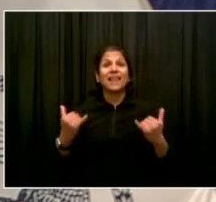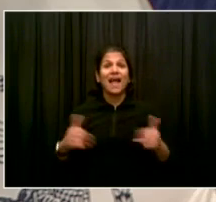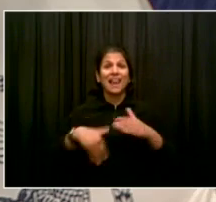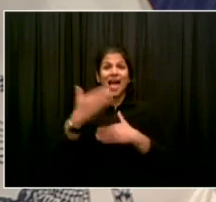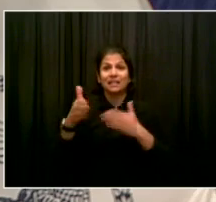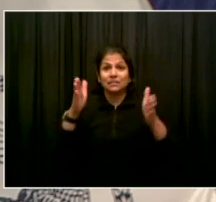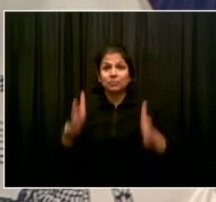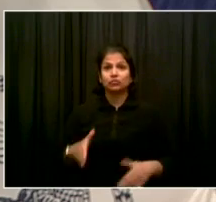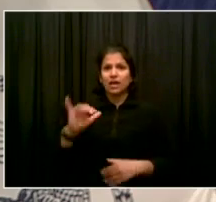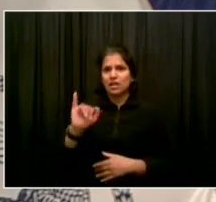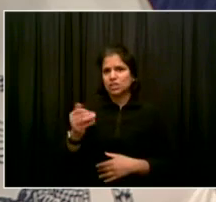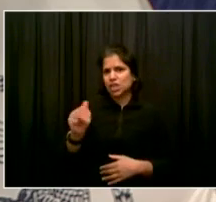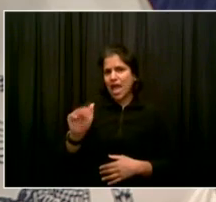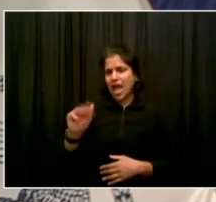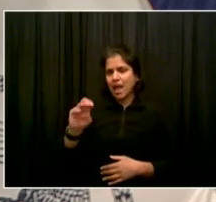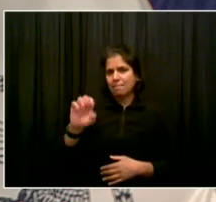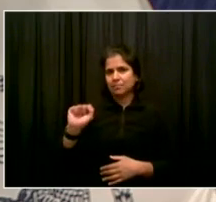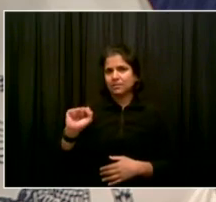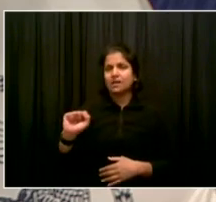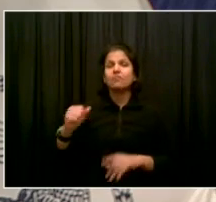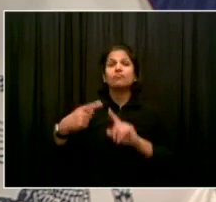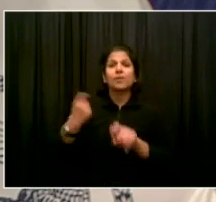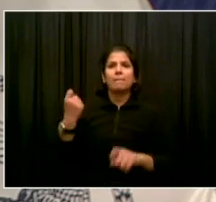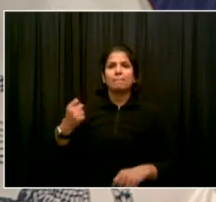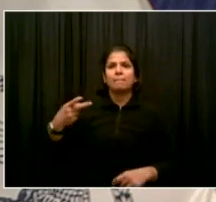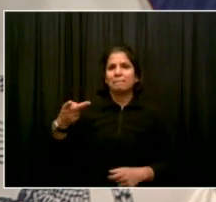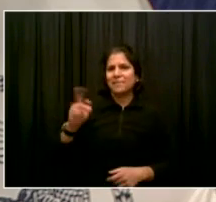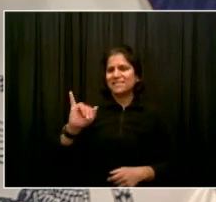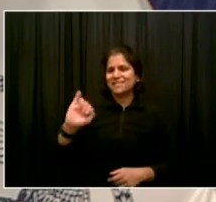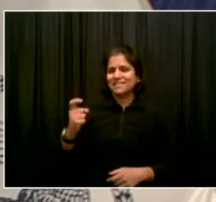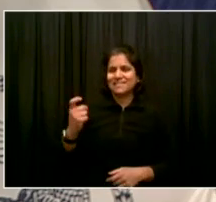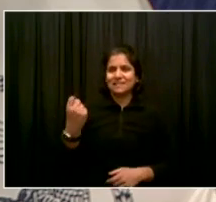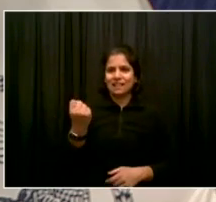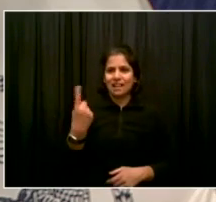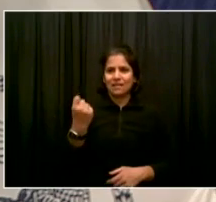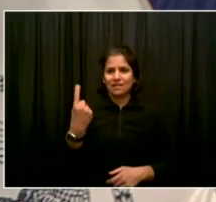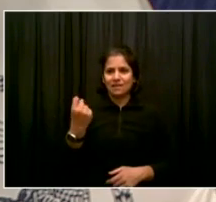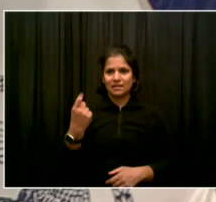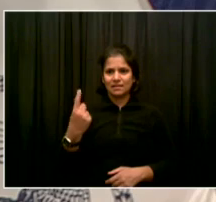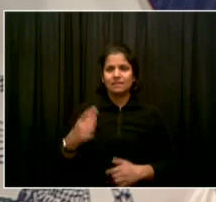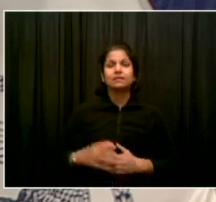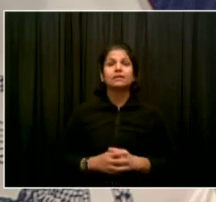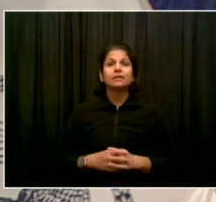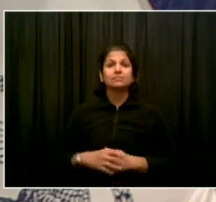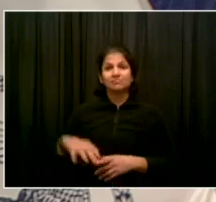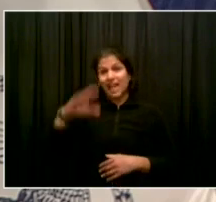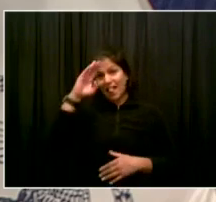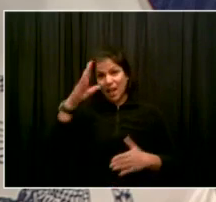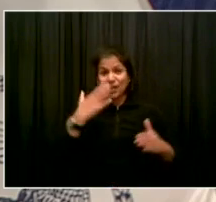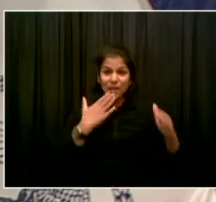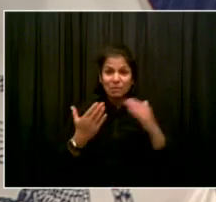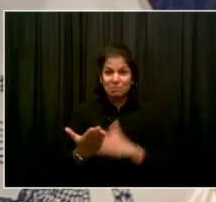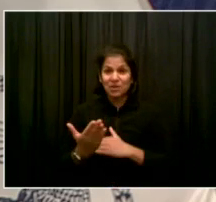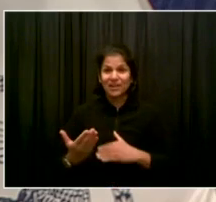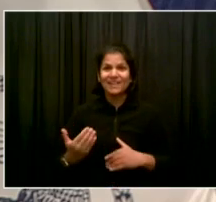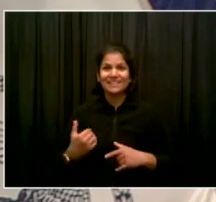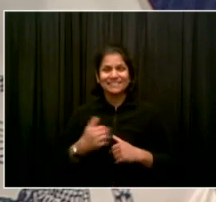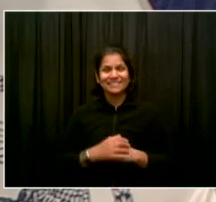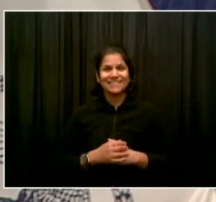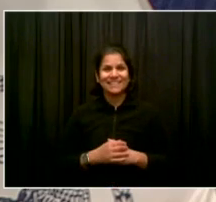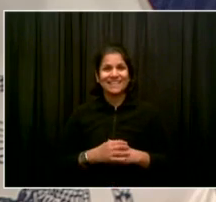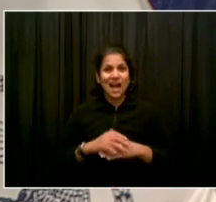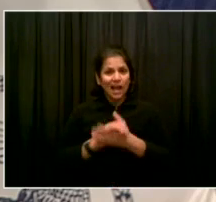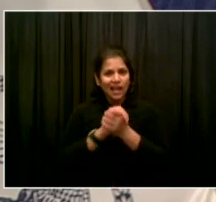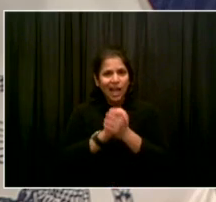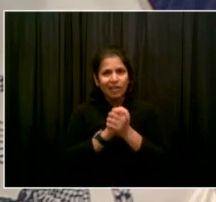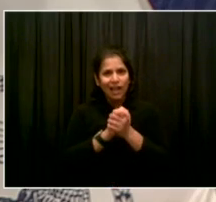And good morning, Mr. Mayor, and everyone on the call, and congratulations to Senator Schumer for getting the key to the city.